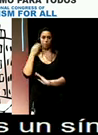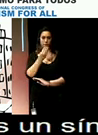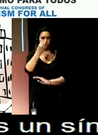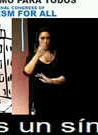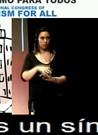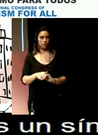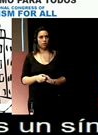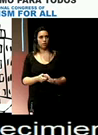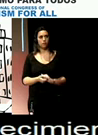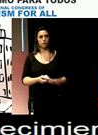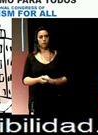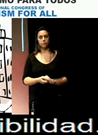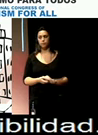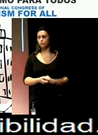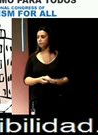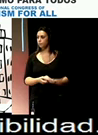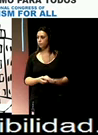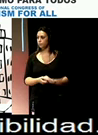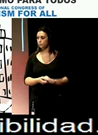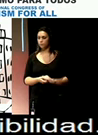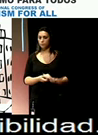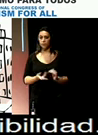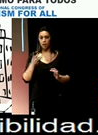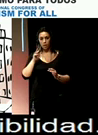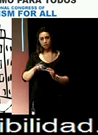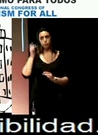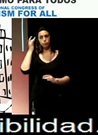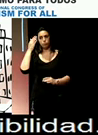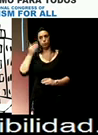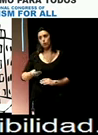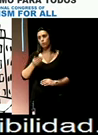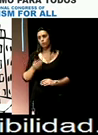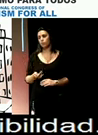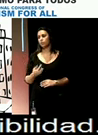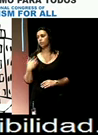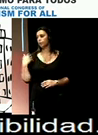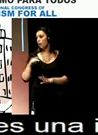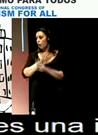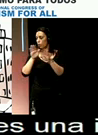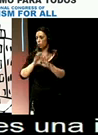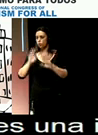very important initiative also. And at last, National Congress of Accessible Tourism in